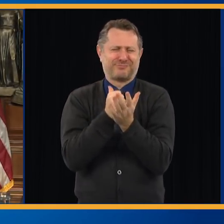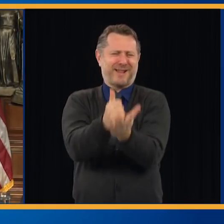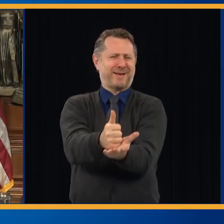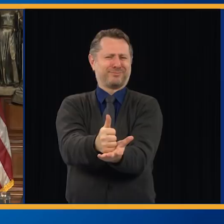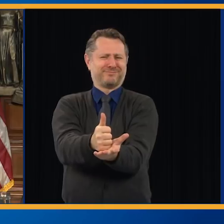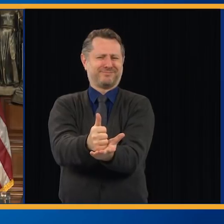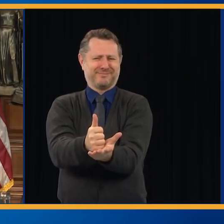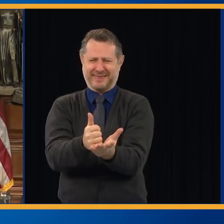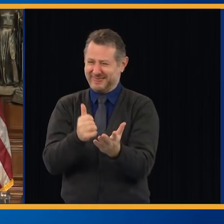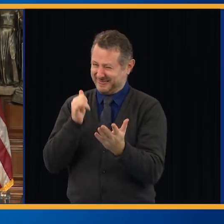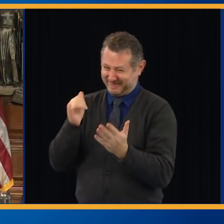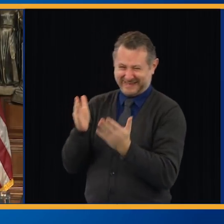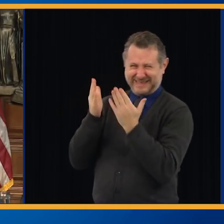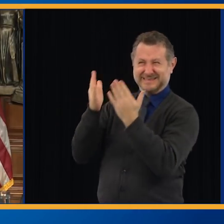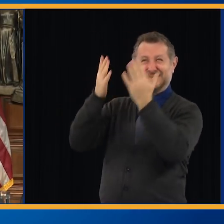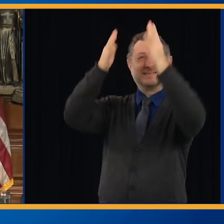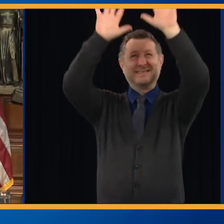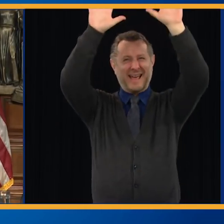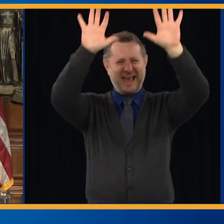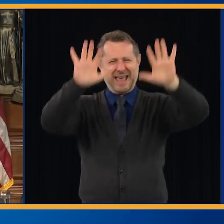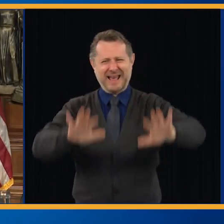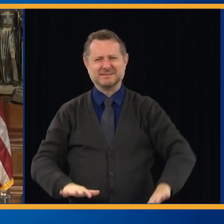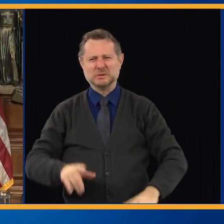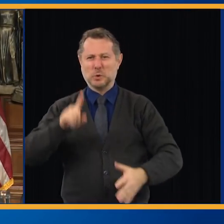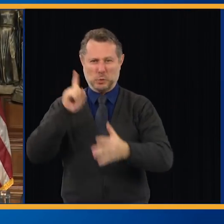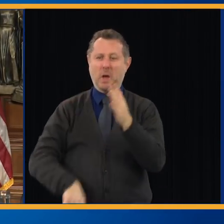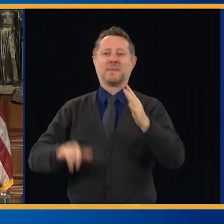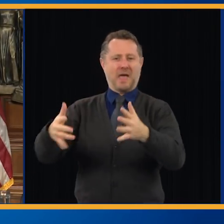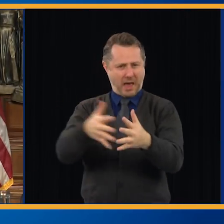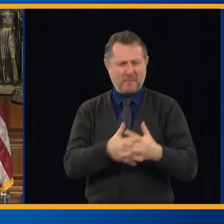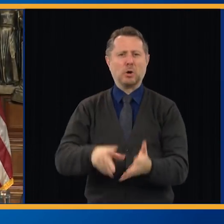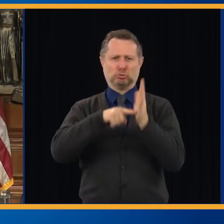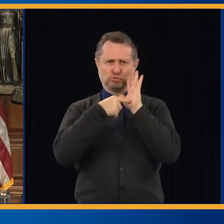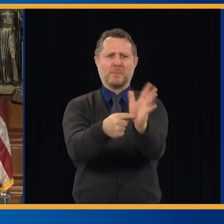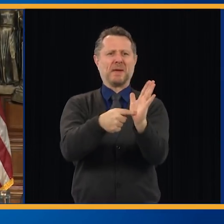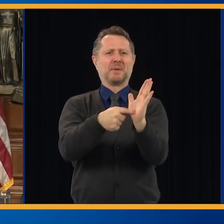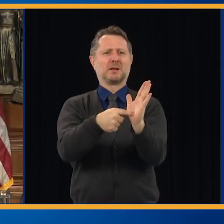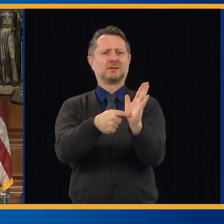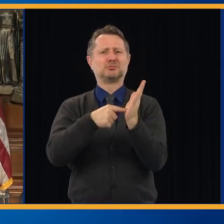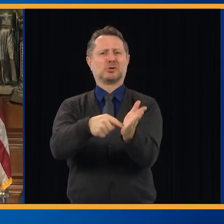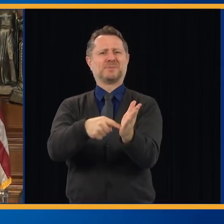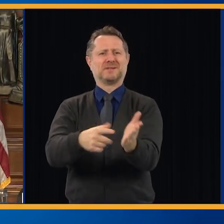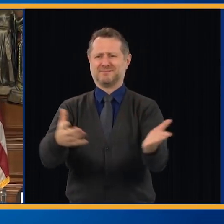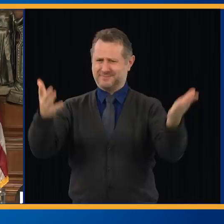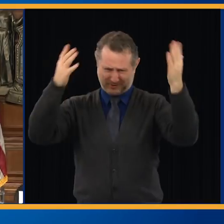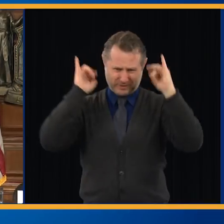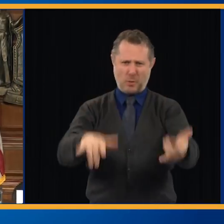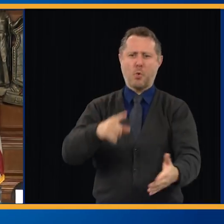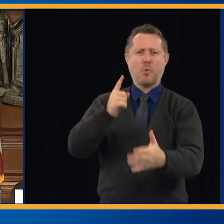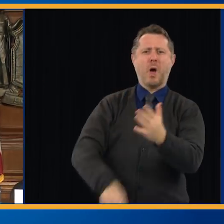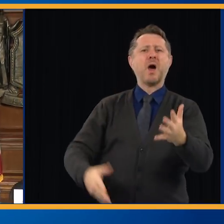This is what this country is about. And this is what Americans are about.